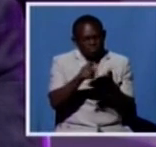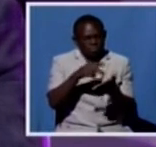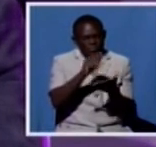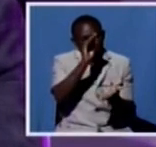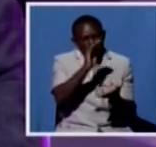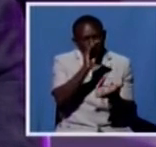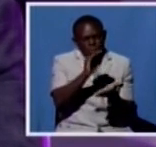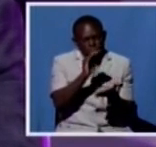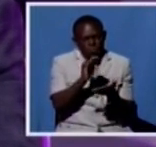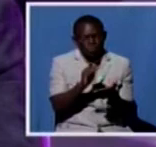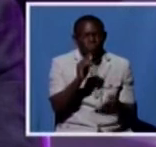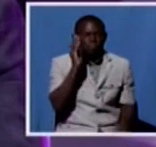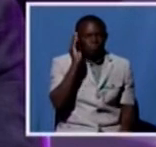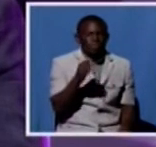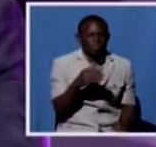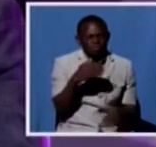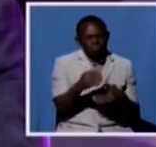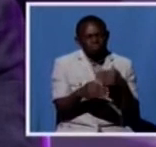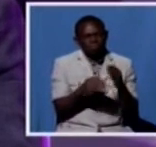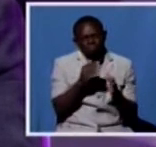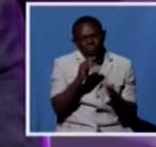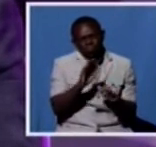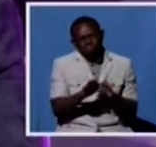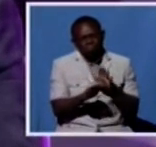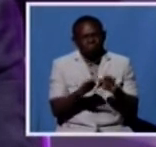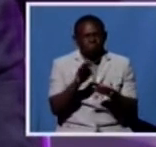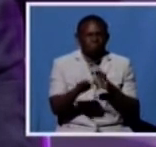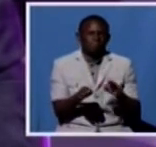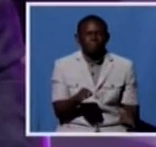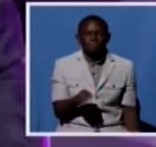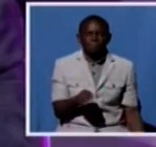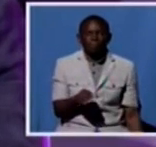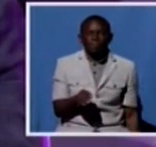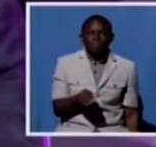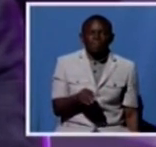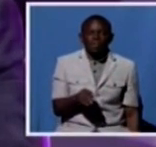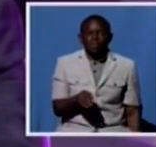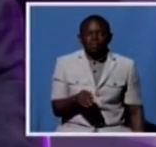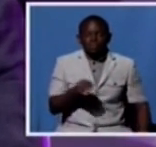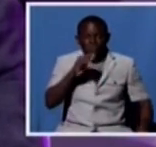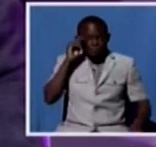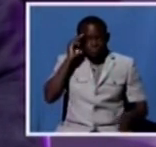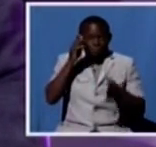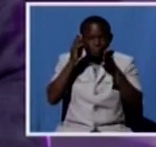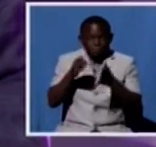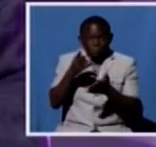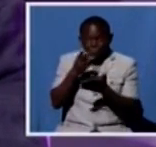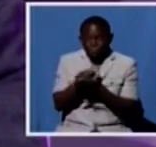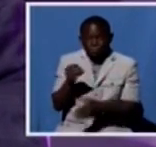which every time I meet even the Minister of Finance, emphasis is so much on the local contractors, because